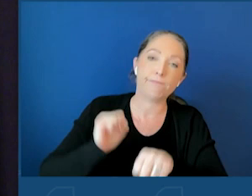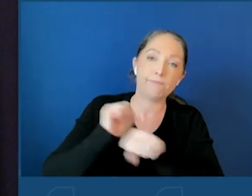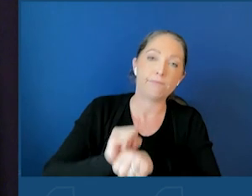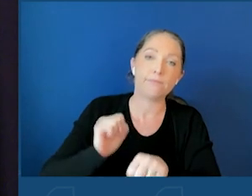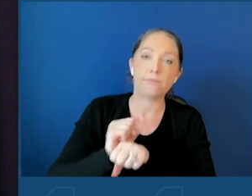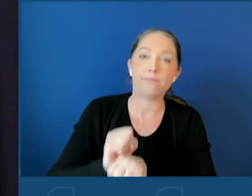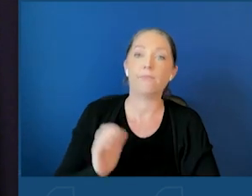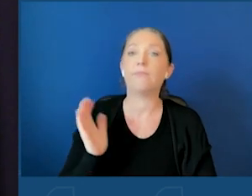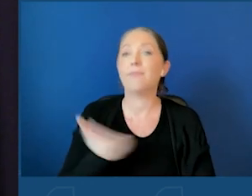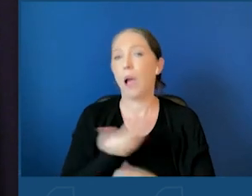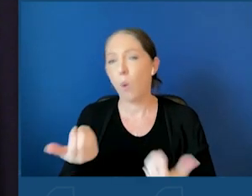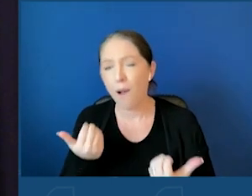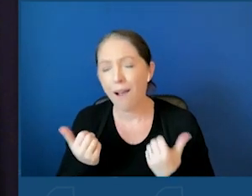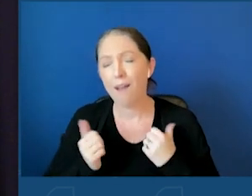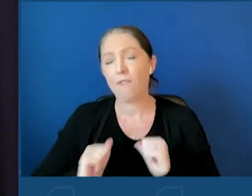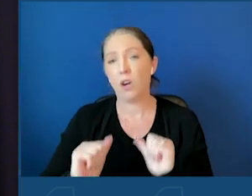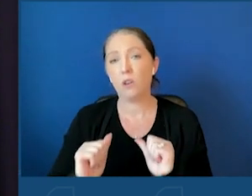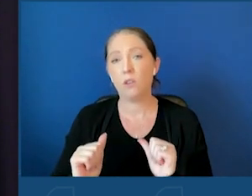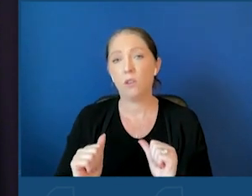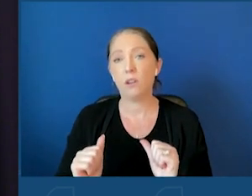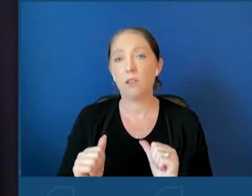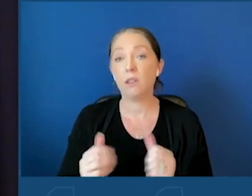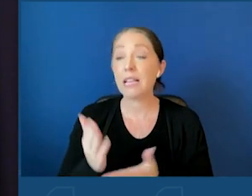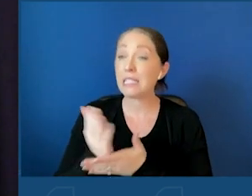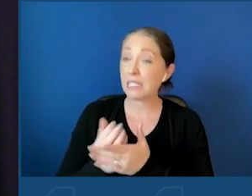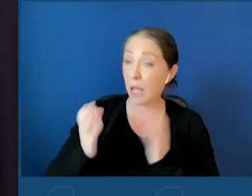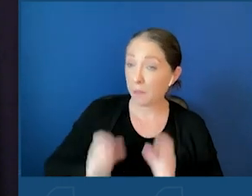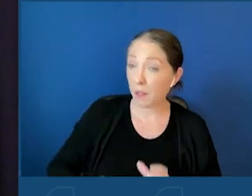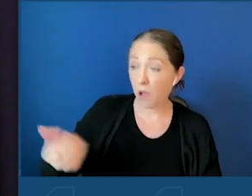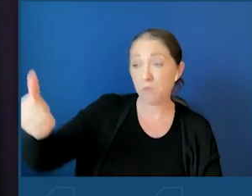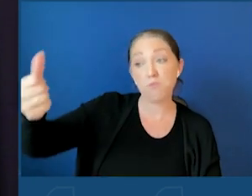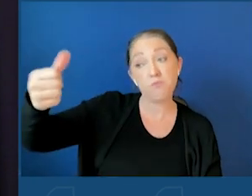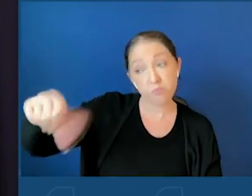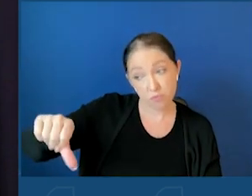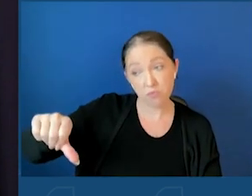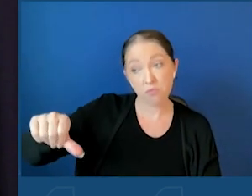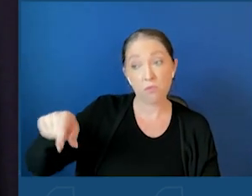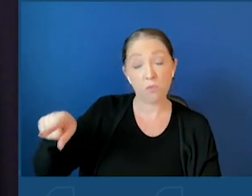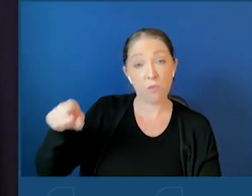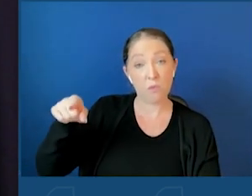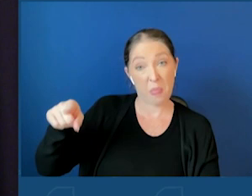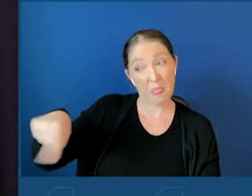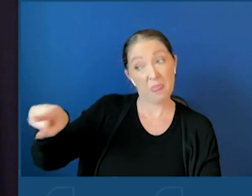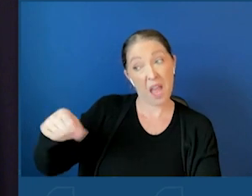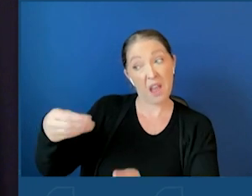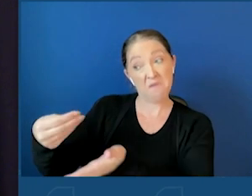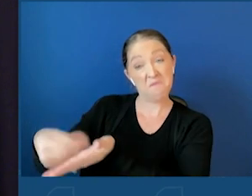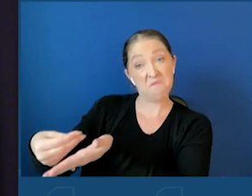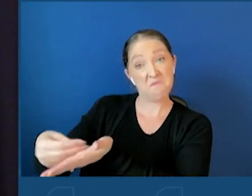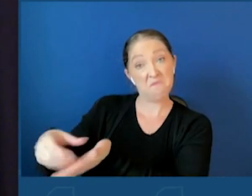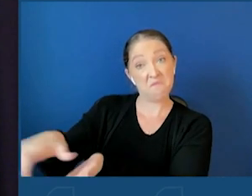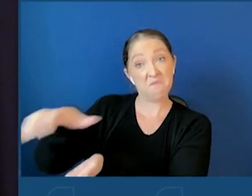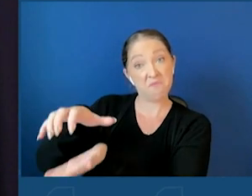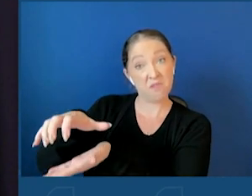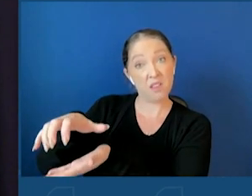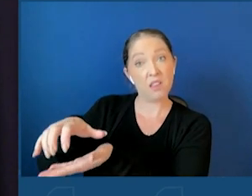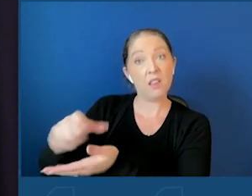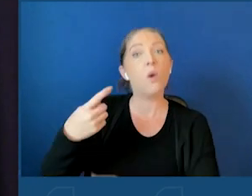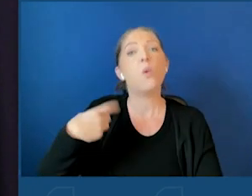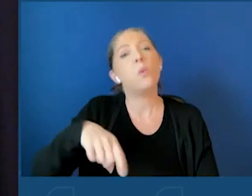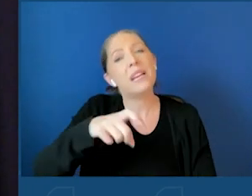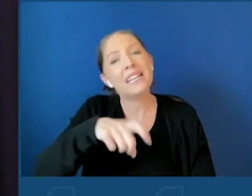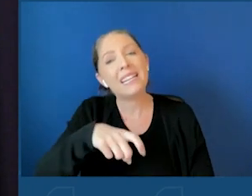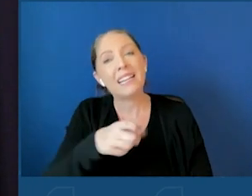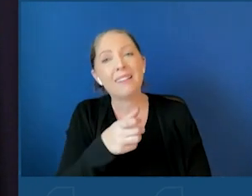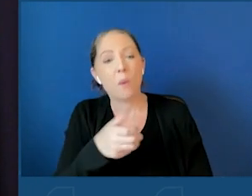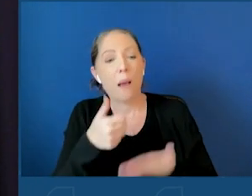our effort in. We turned down some clients where we would have made a lot more money to take these moms that were on Medicaid because they needed the support. They